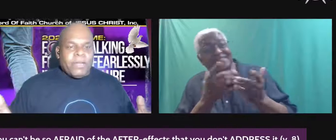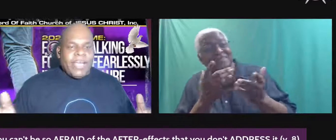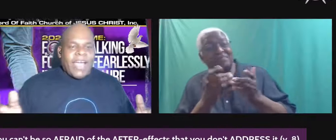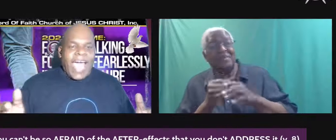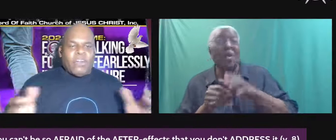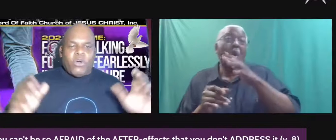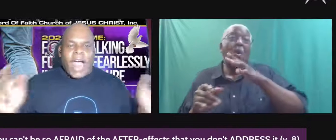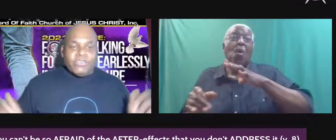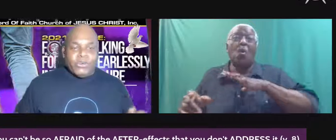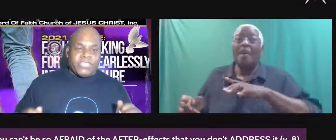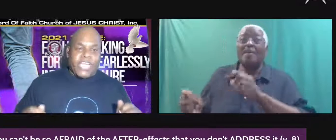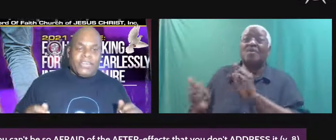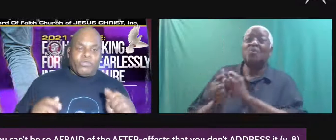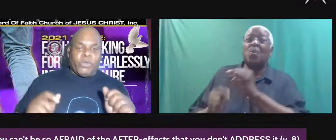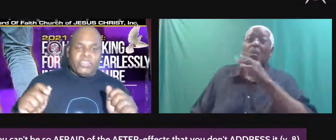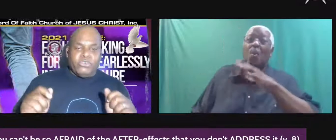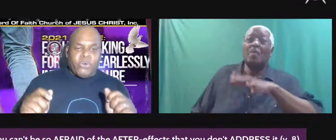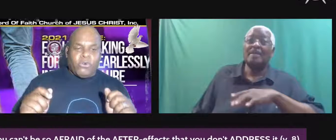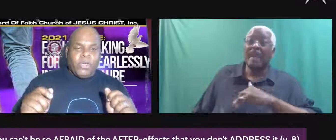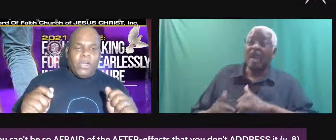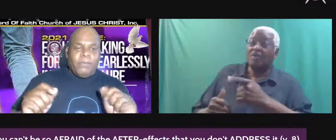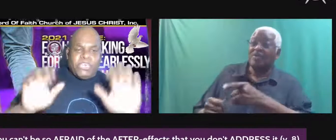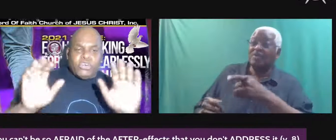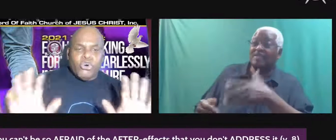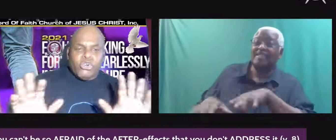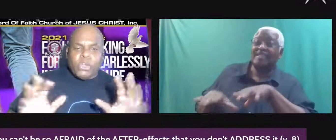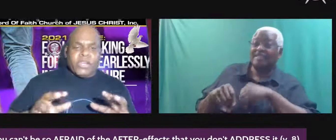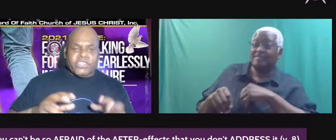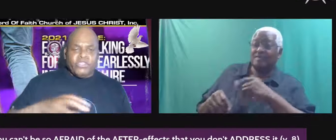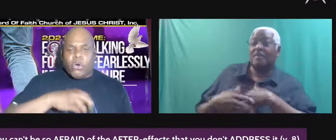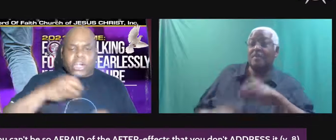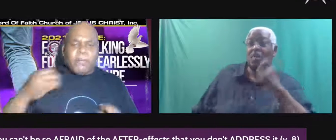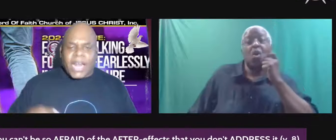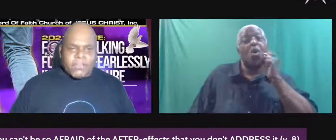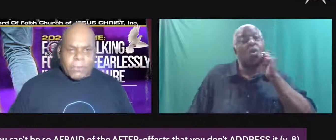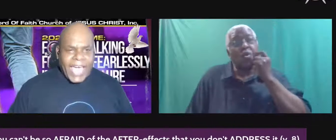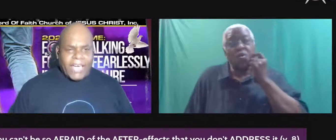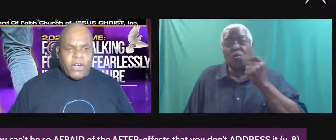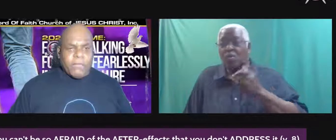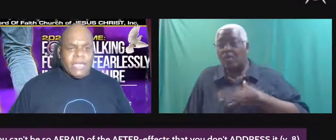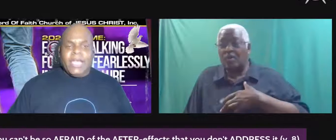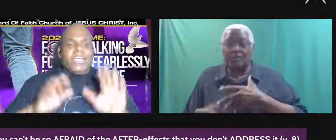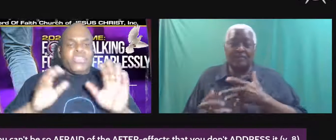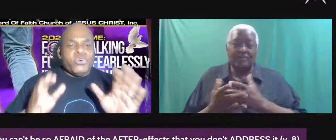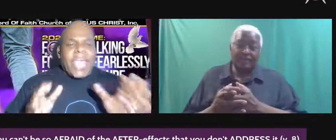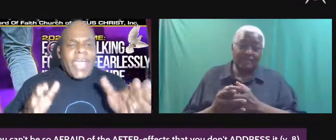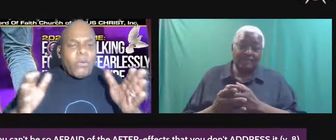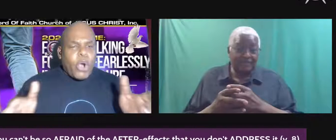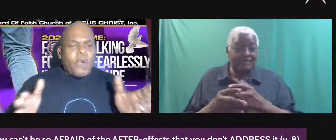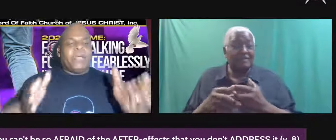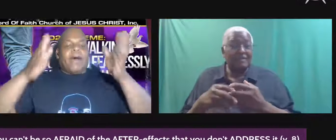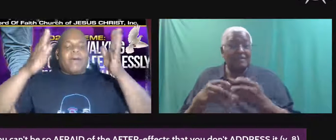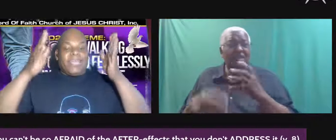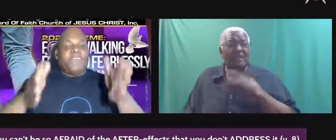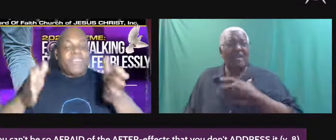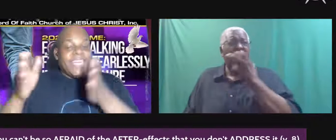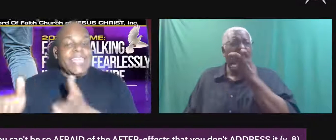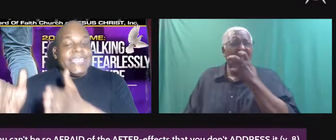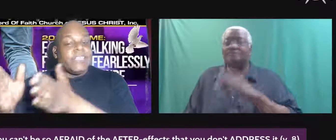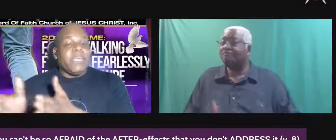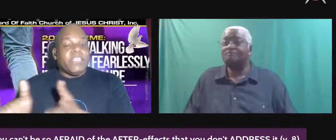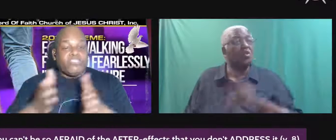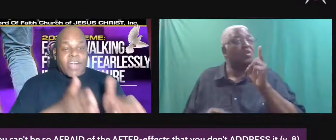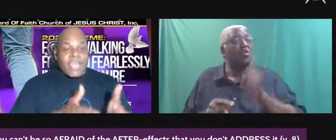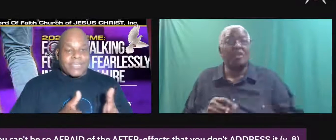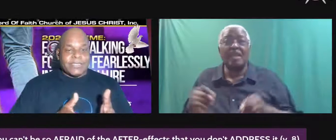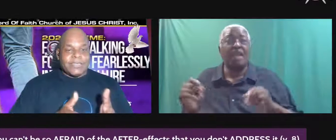Woman to woman? I don't know how you gonna take this, whether you gonna be cool or whether you gonna come out of a bag on me. You can't worry about it. If it